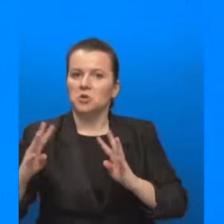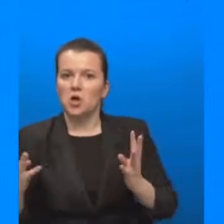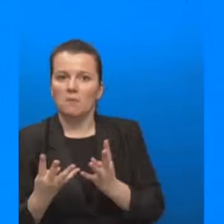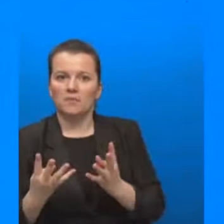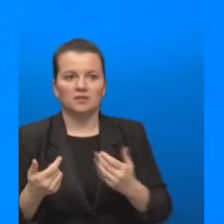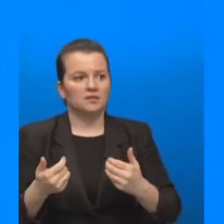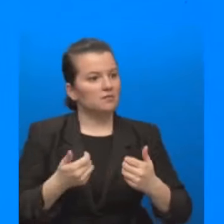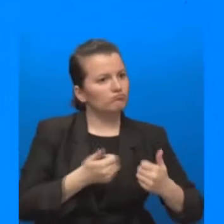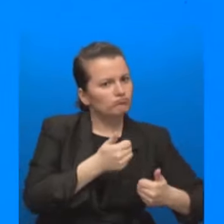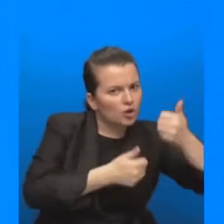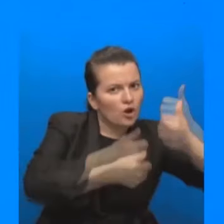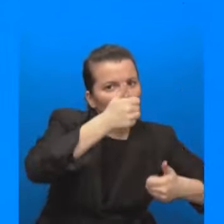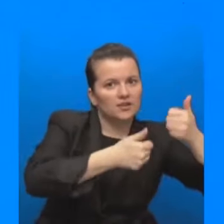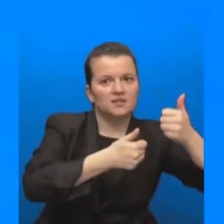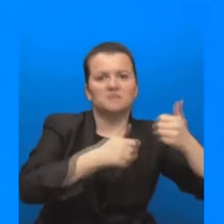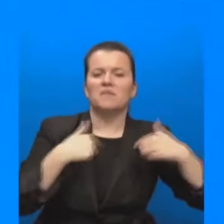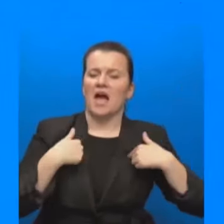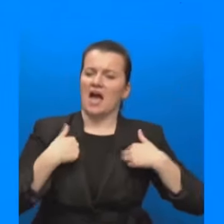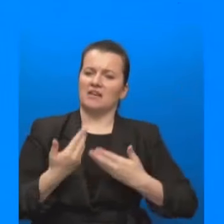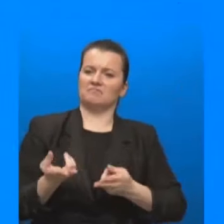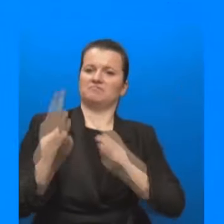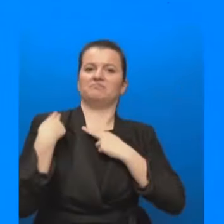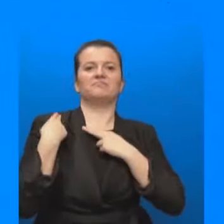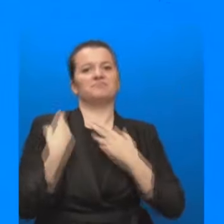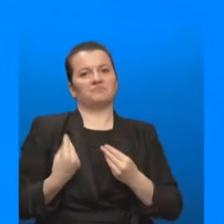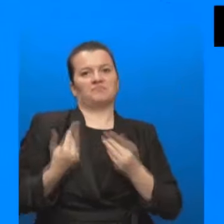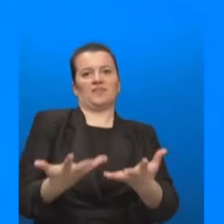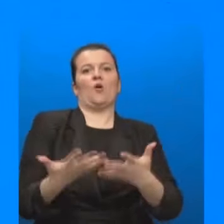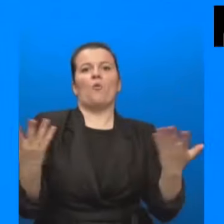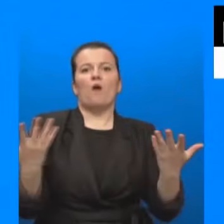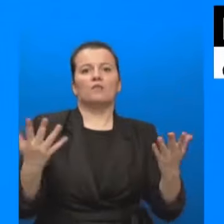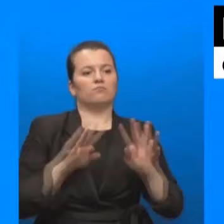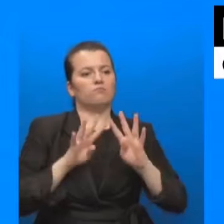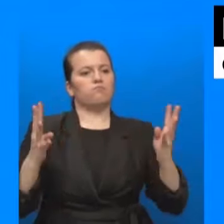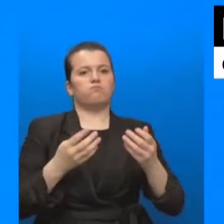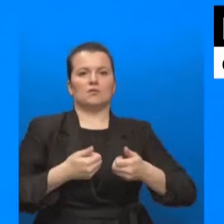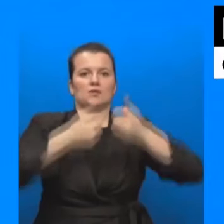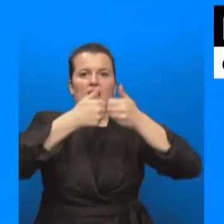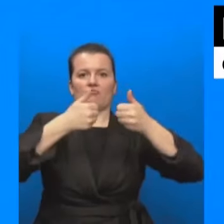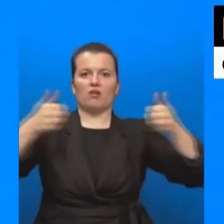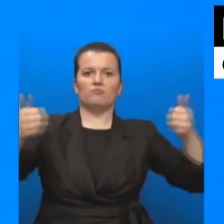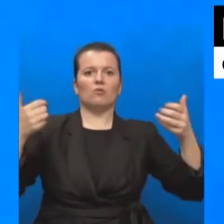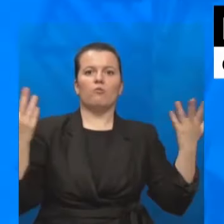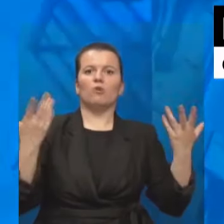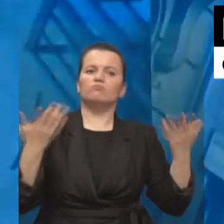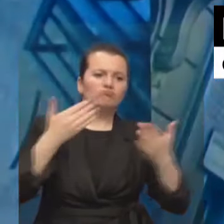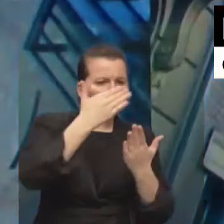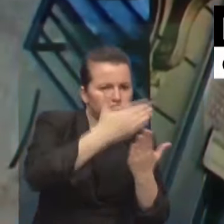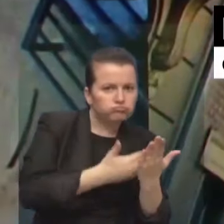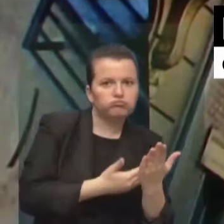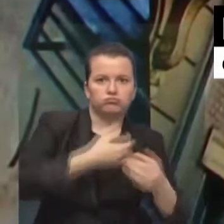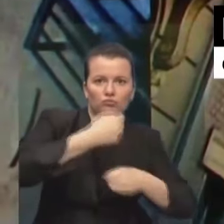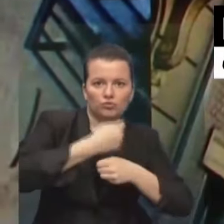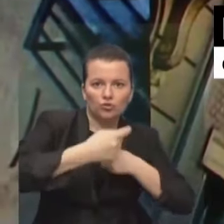summary of the activities of the Board of Directors and look at the items of compensation of members